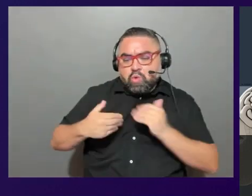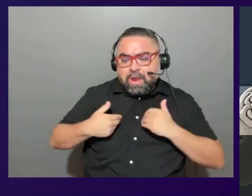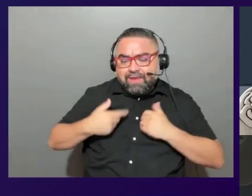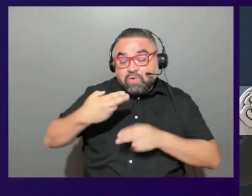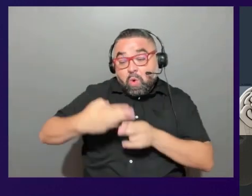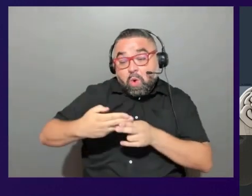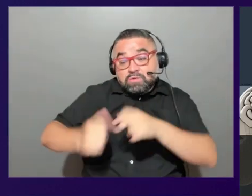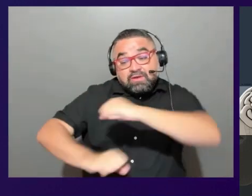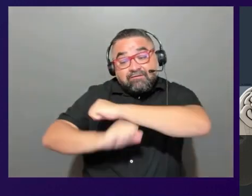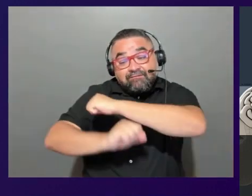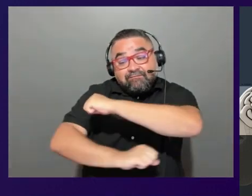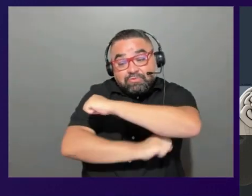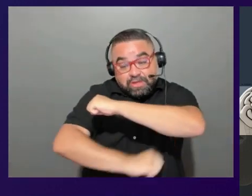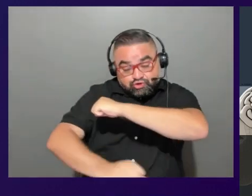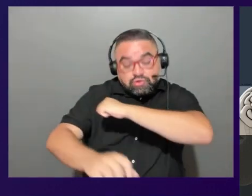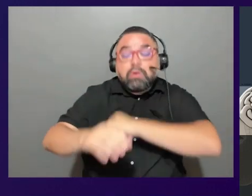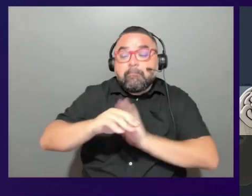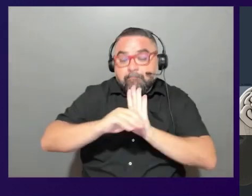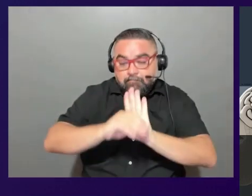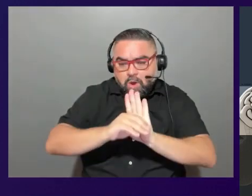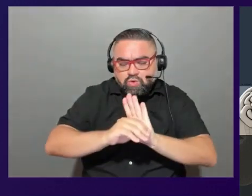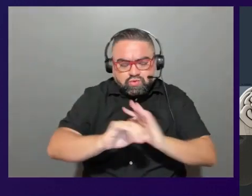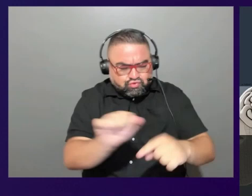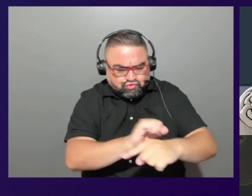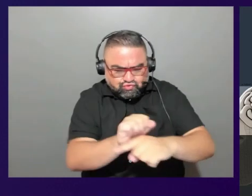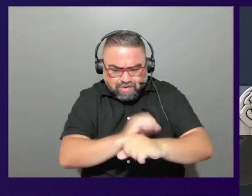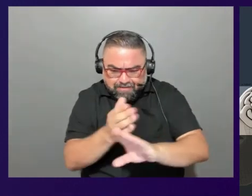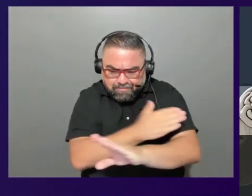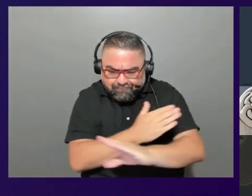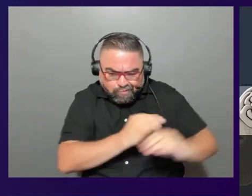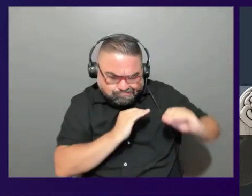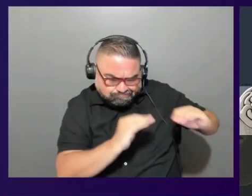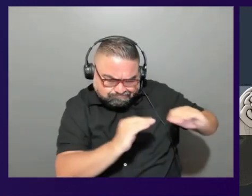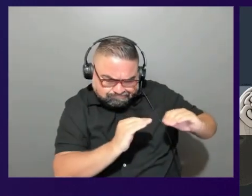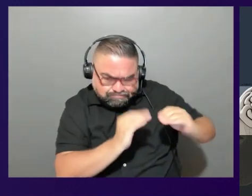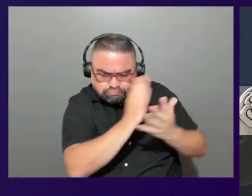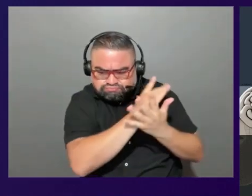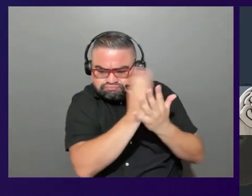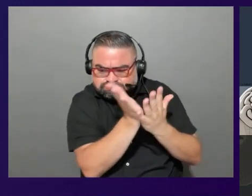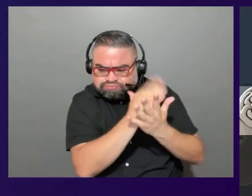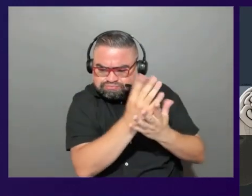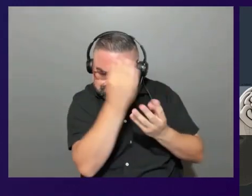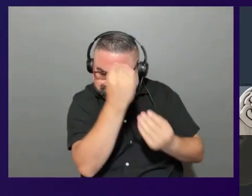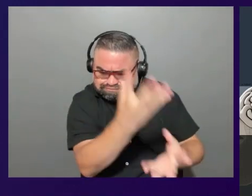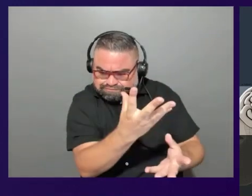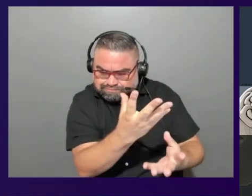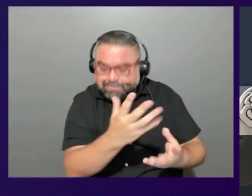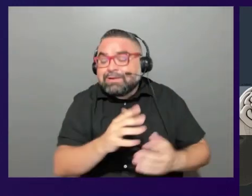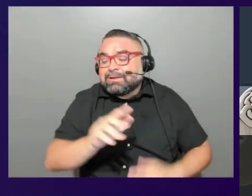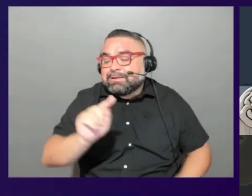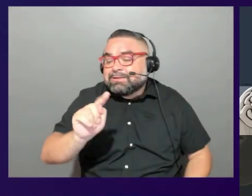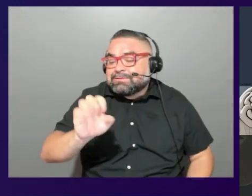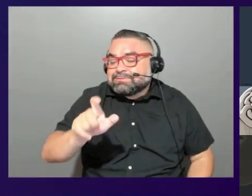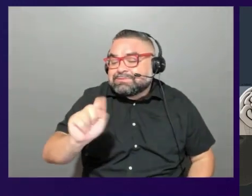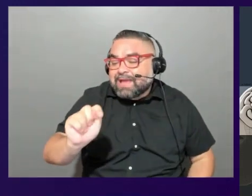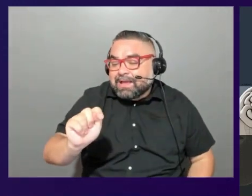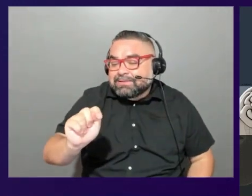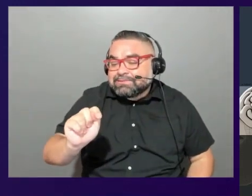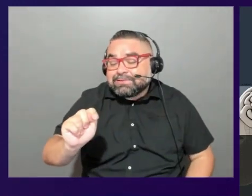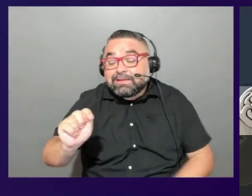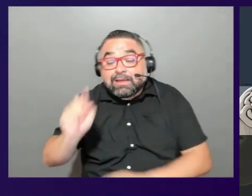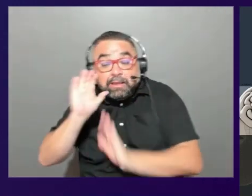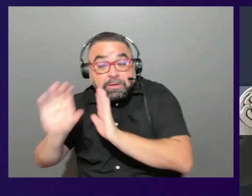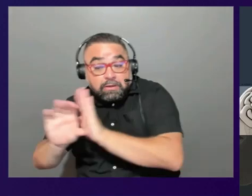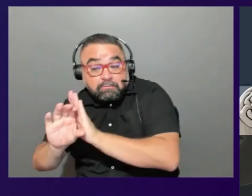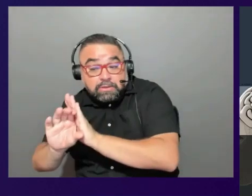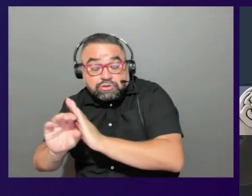models that are pre-trained on vast amounts and varieties of data, including text, image, and video. While the early focus